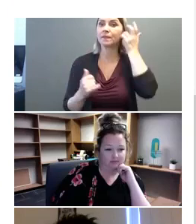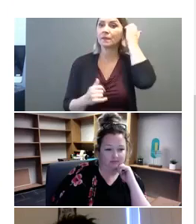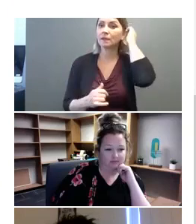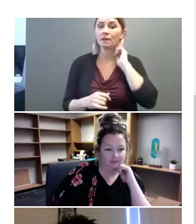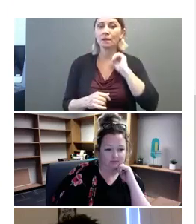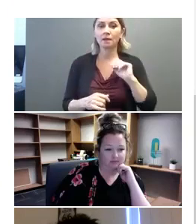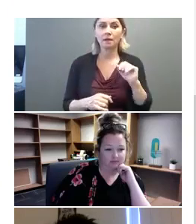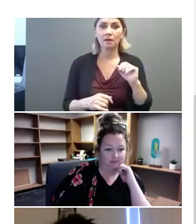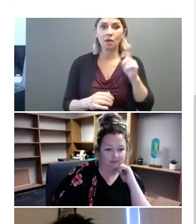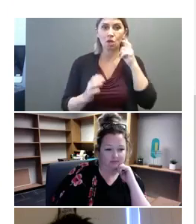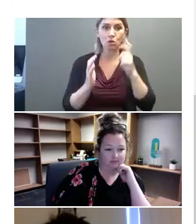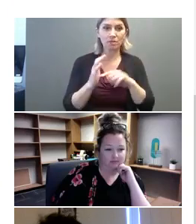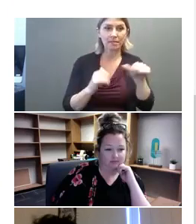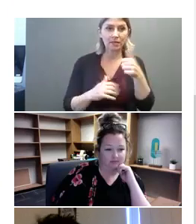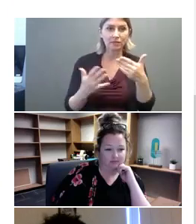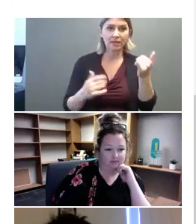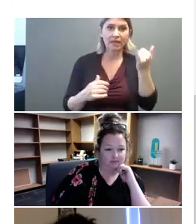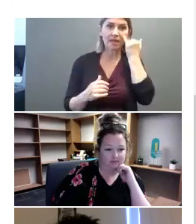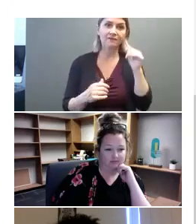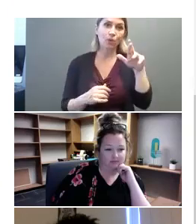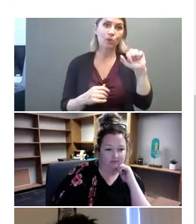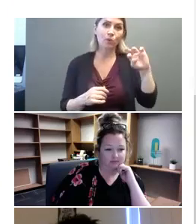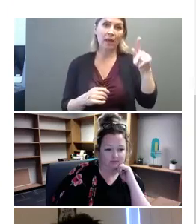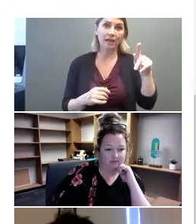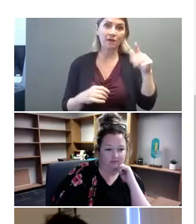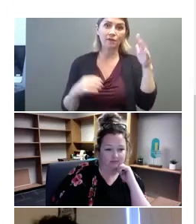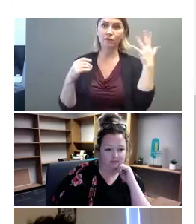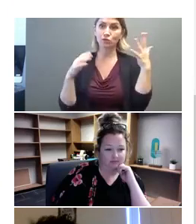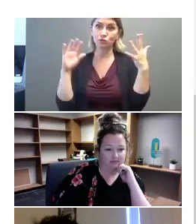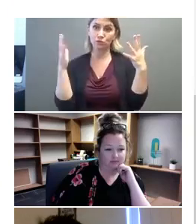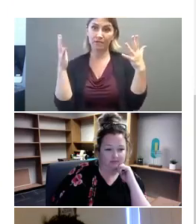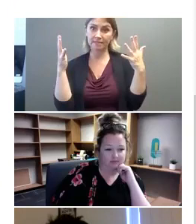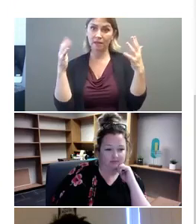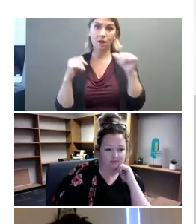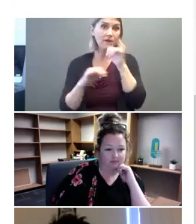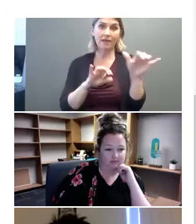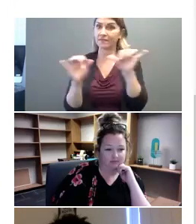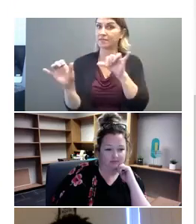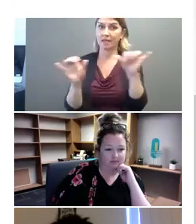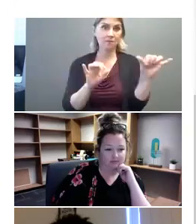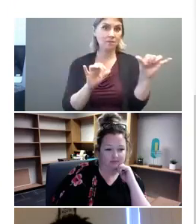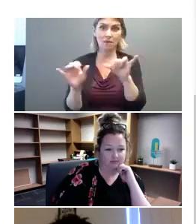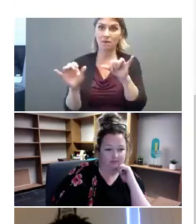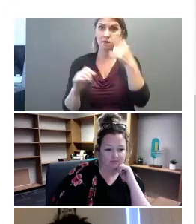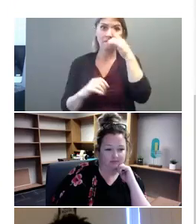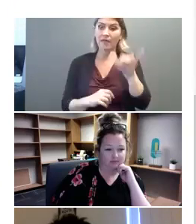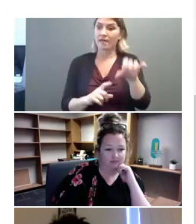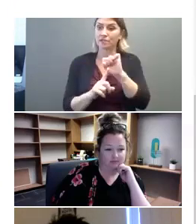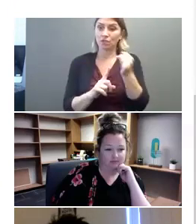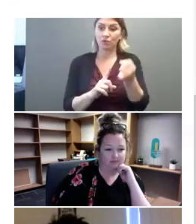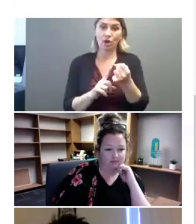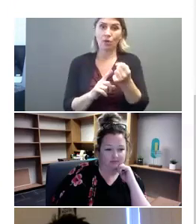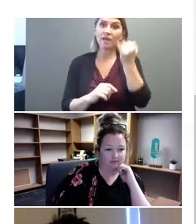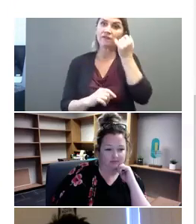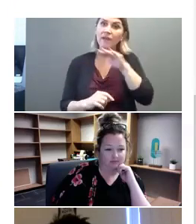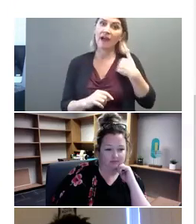note another thing. If the rank of these two trees are not the same, in that scenario, here we have